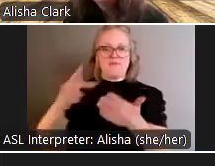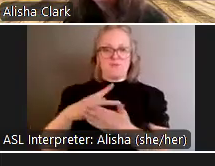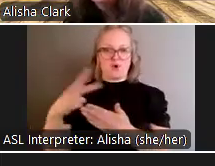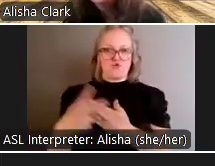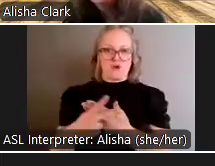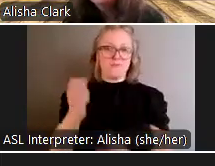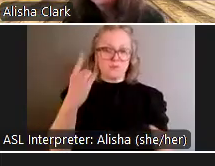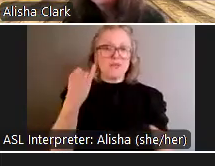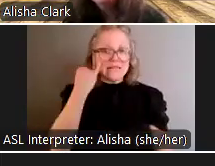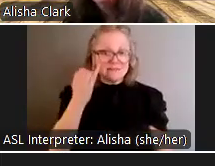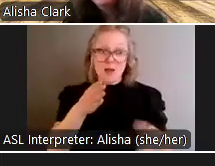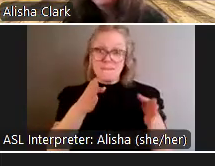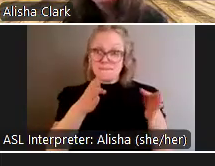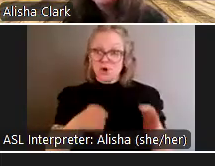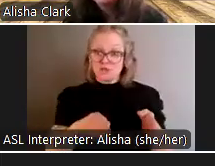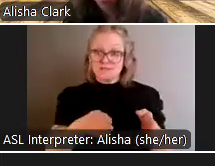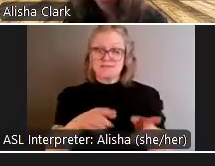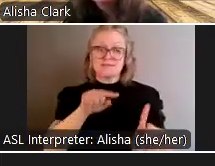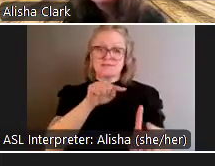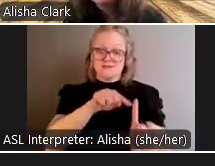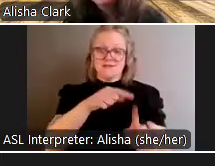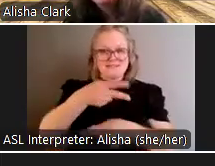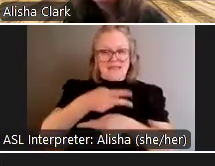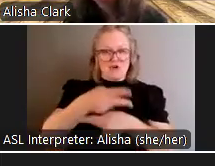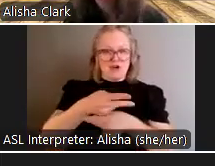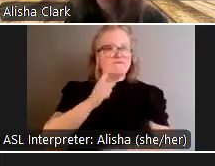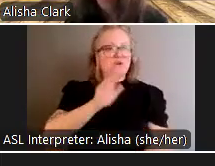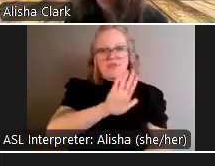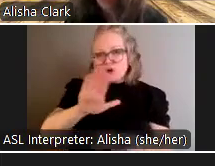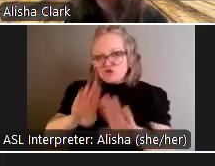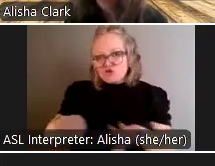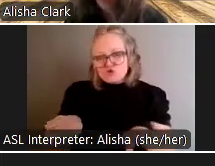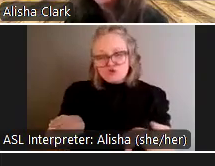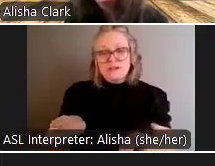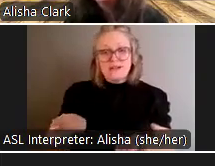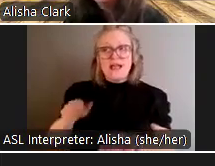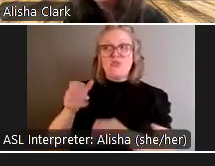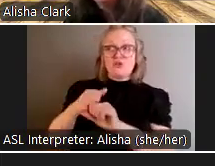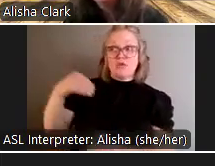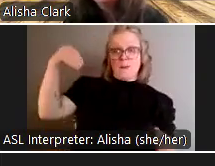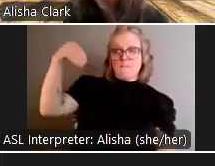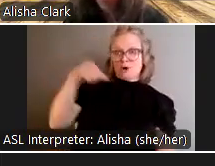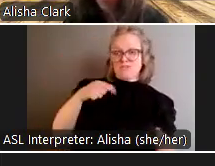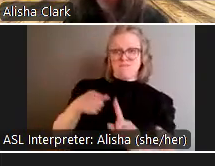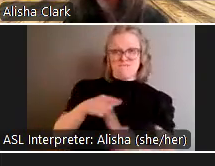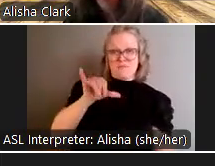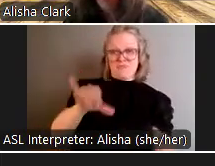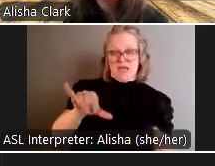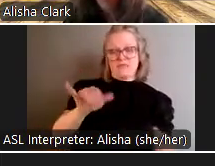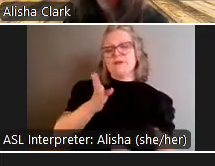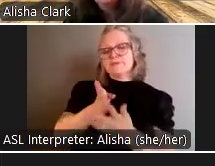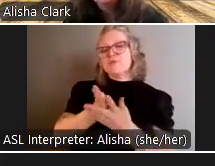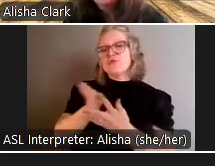an individual is caring for their children and receiving reimbursement through that, that would be through the